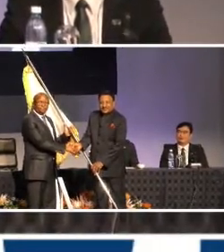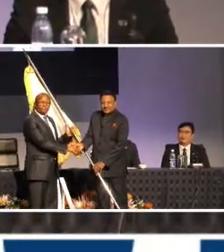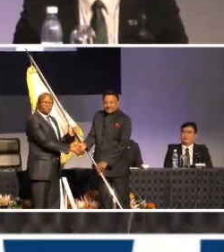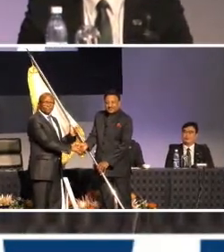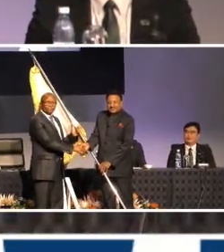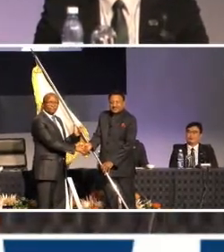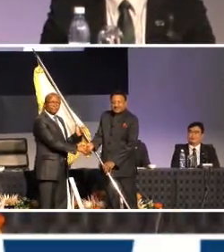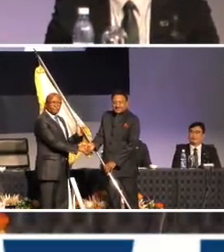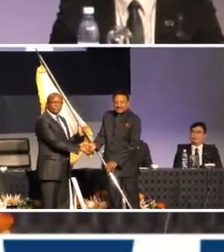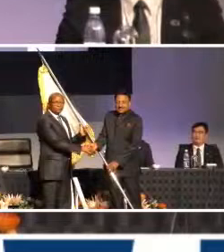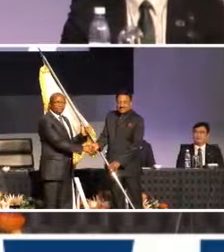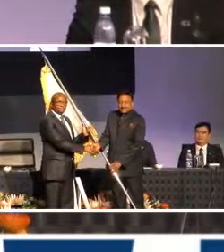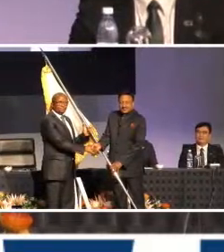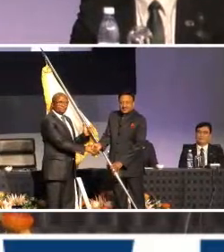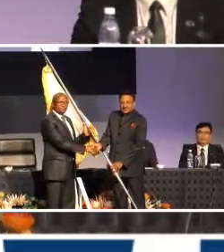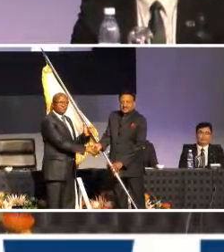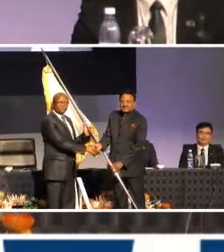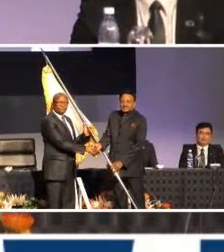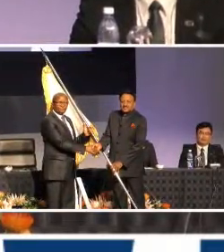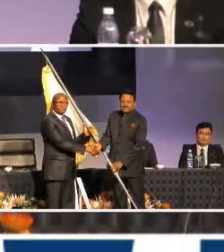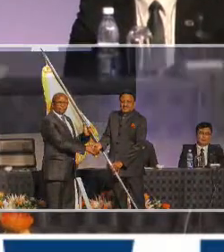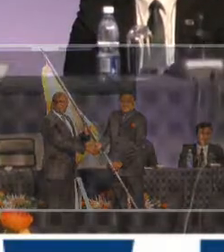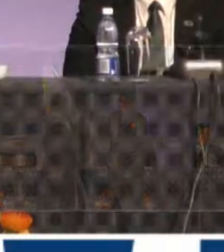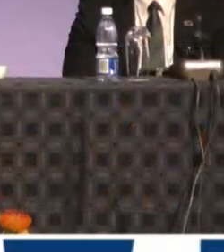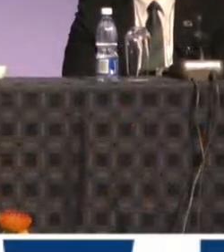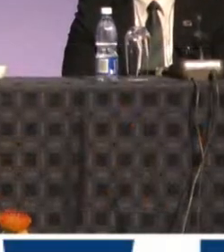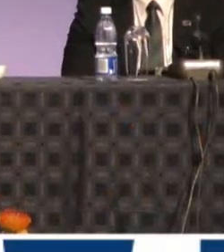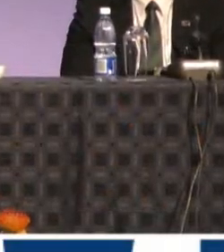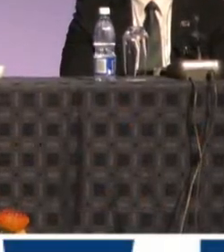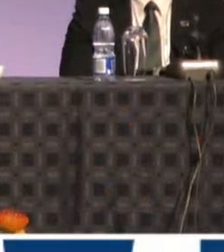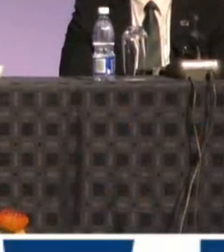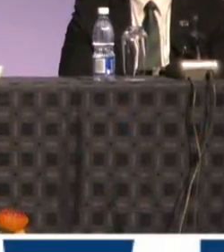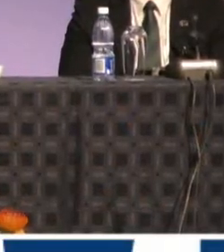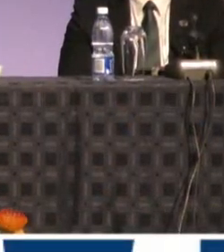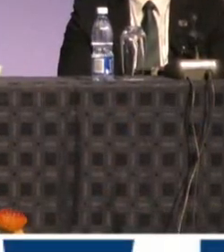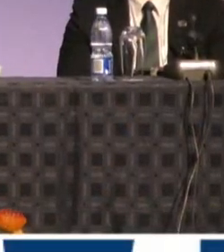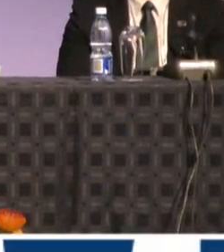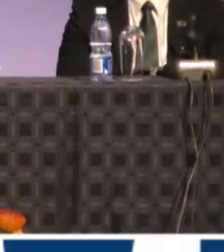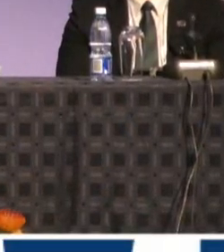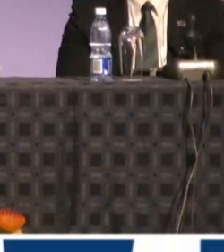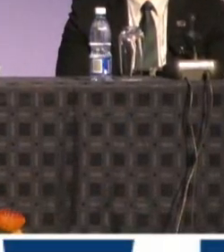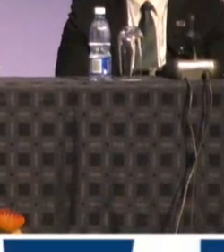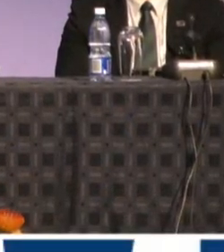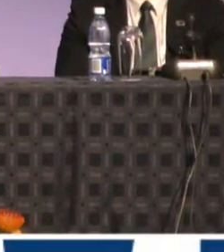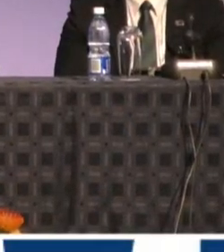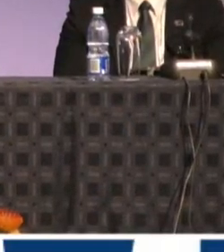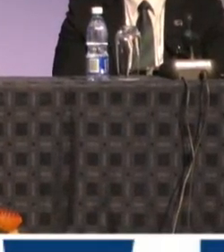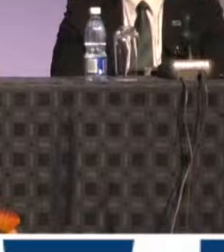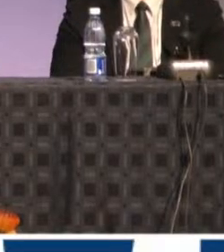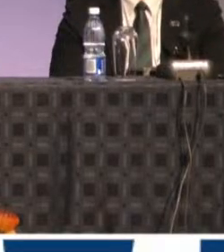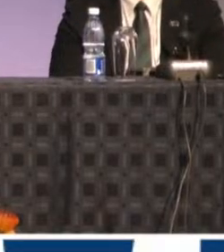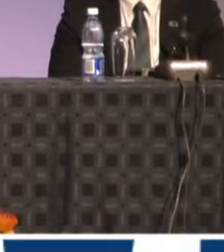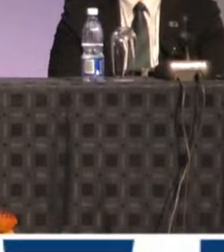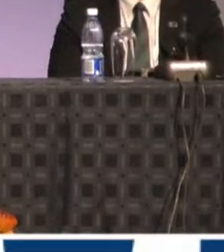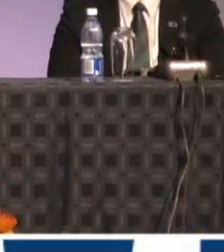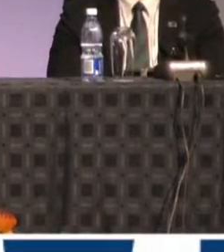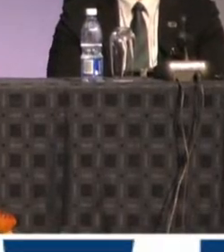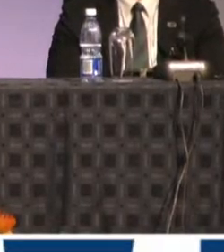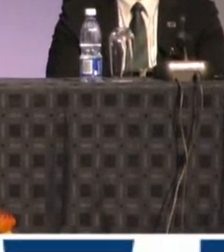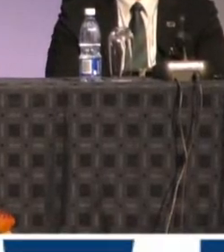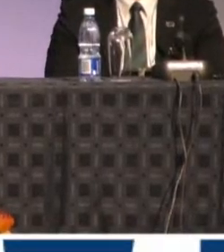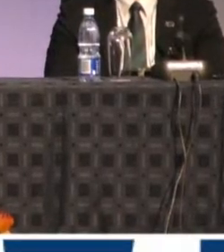The chairpersonship of AWeb has officially moved from India to South Africa.